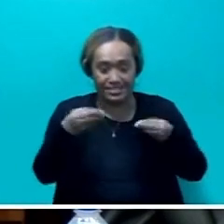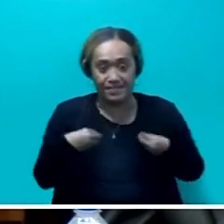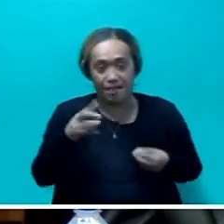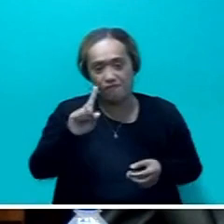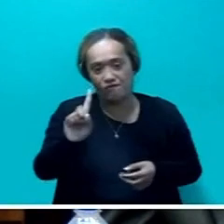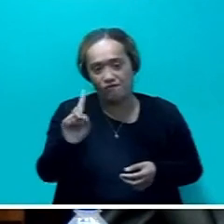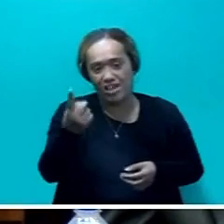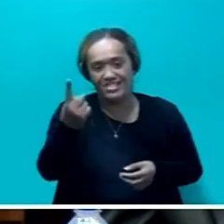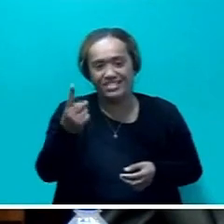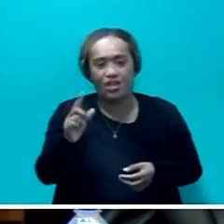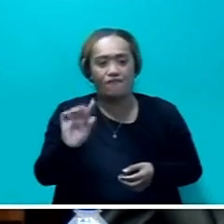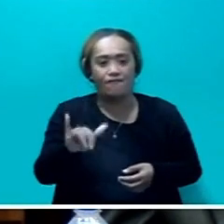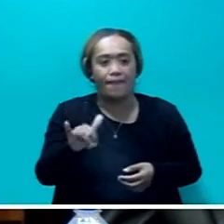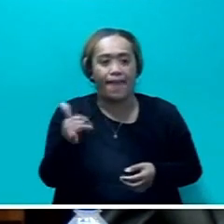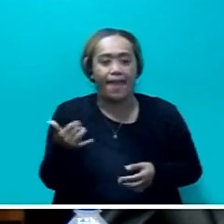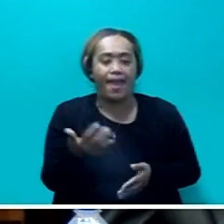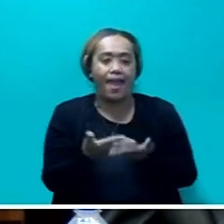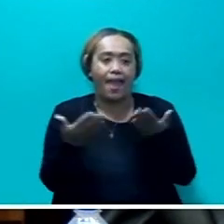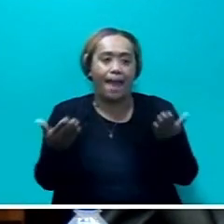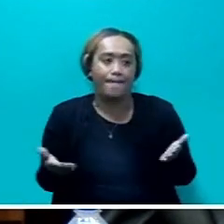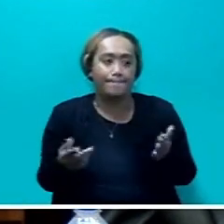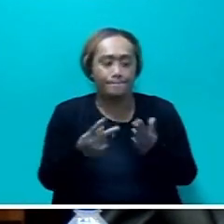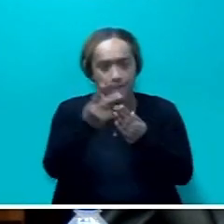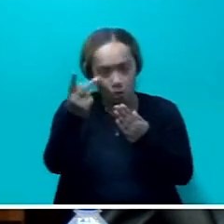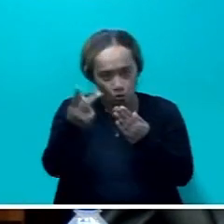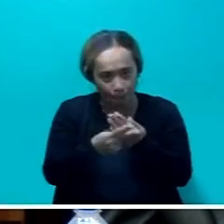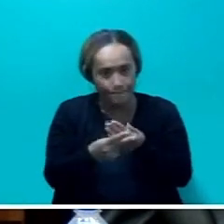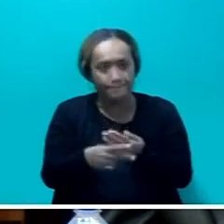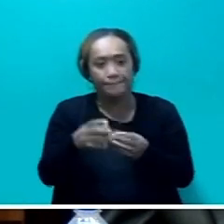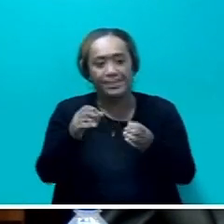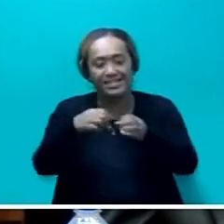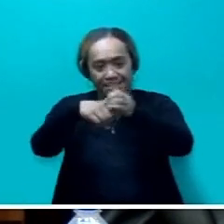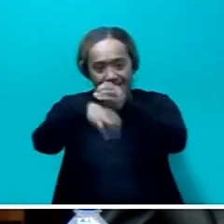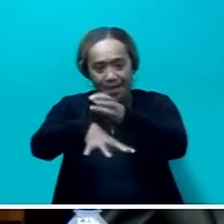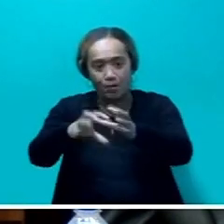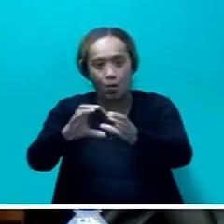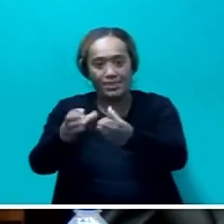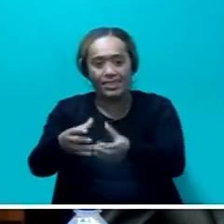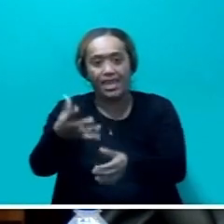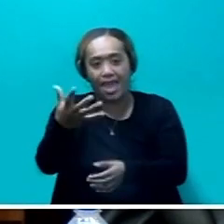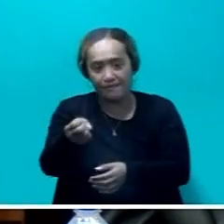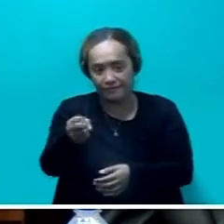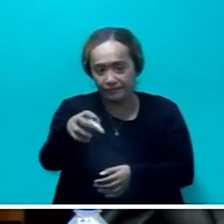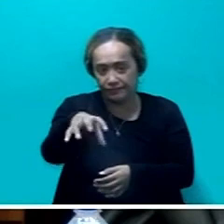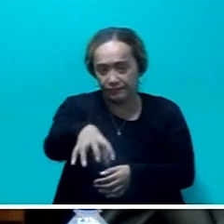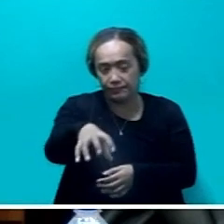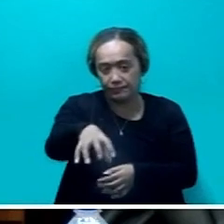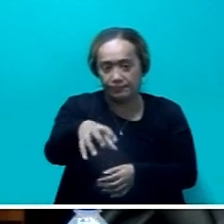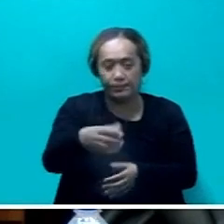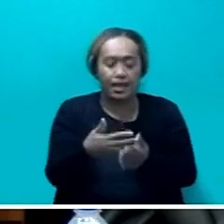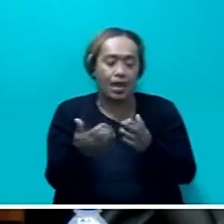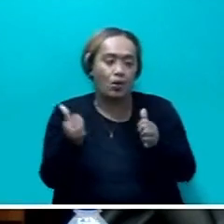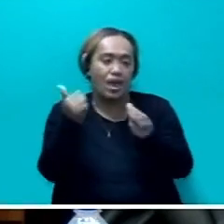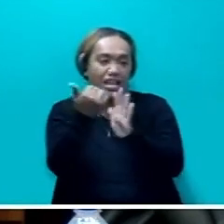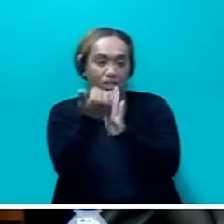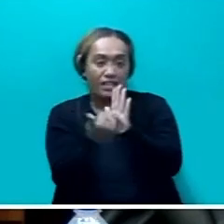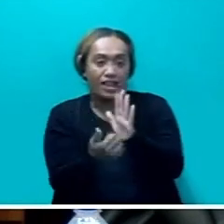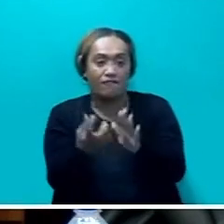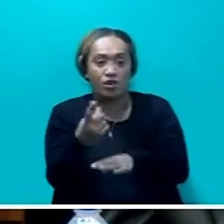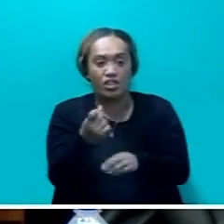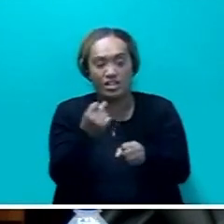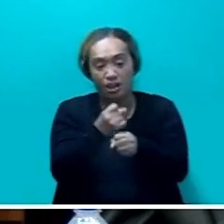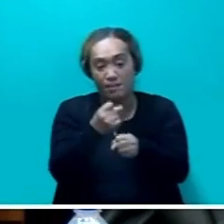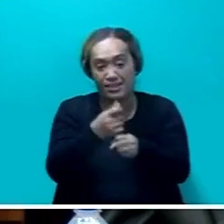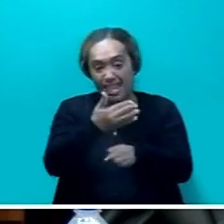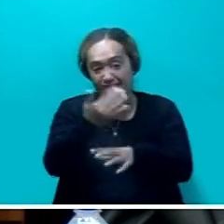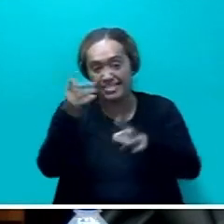The subcommittee on Girmit Day program is responsible for finalizing plans for celebration and agenda for the Girmit Day, which will